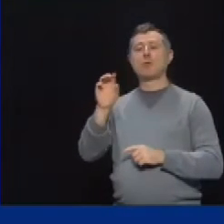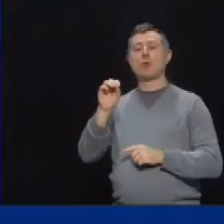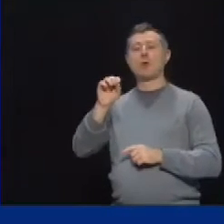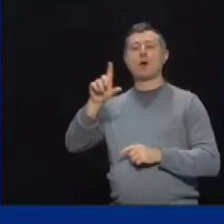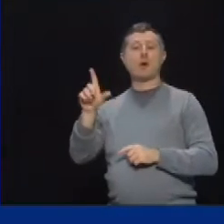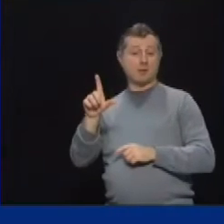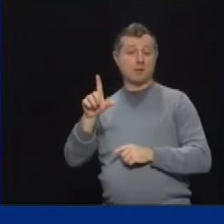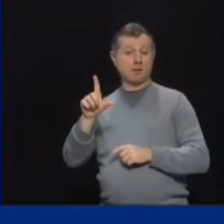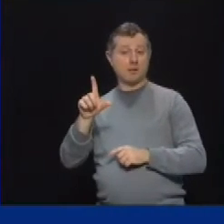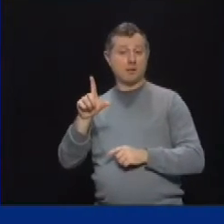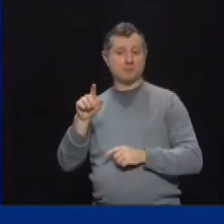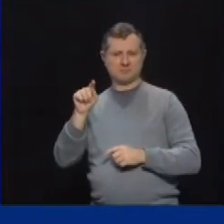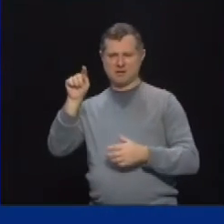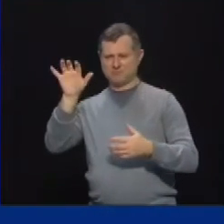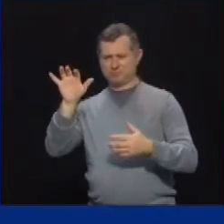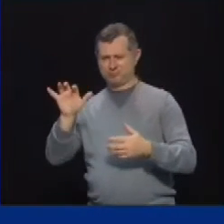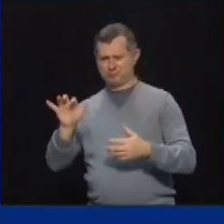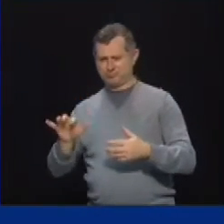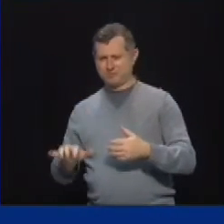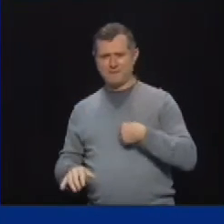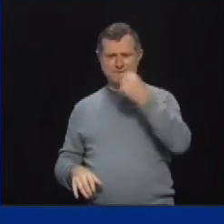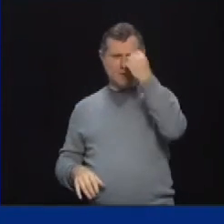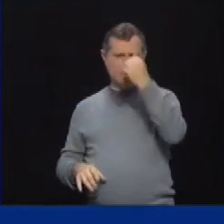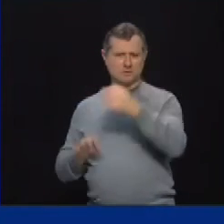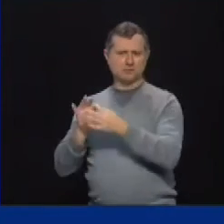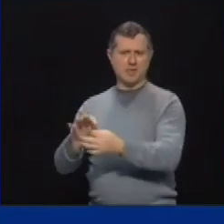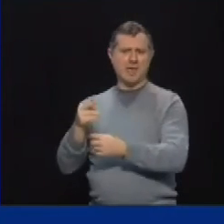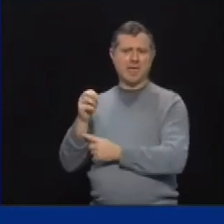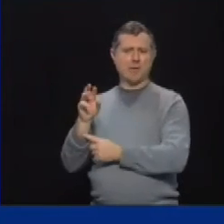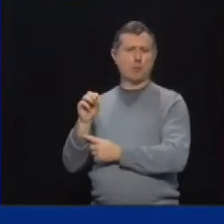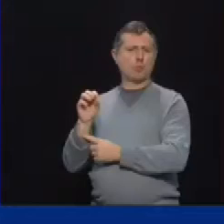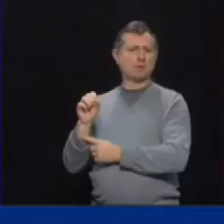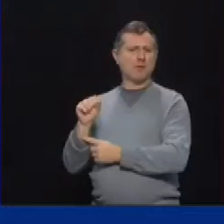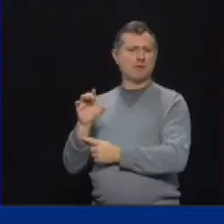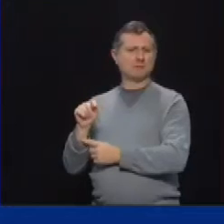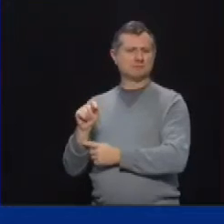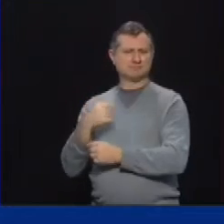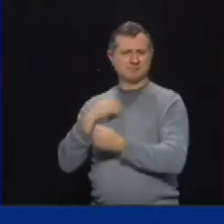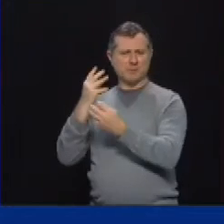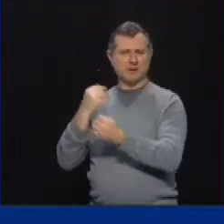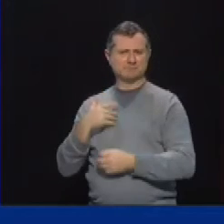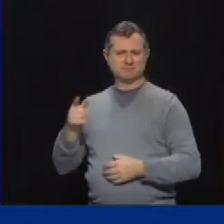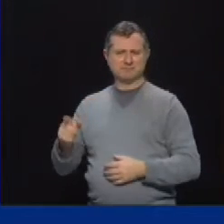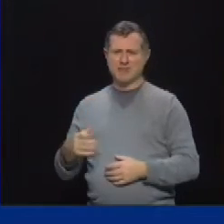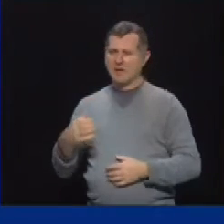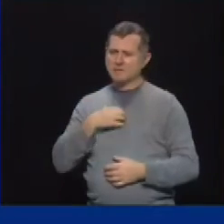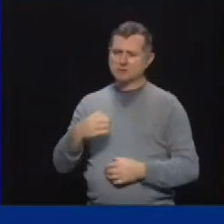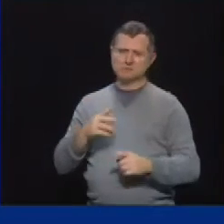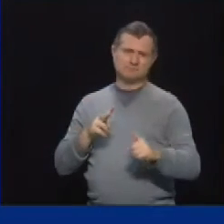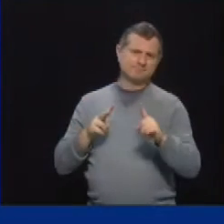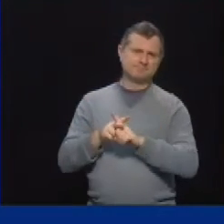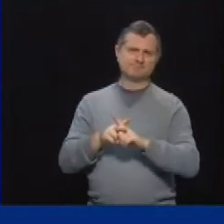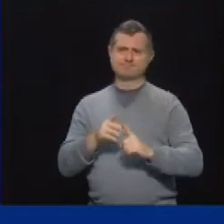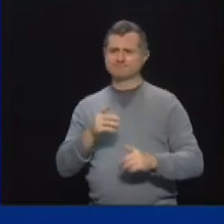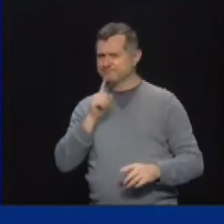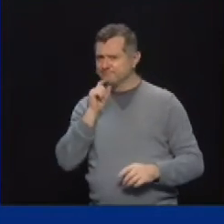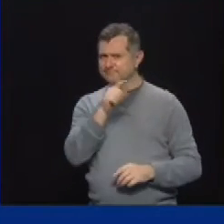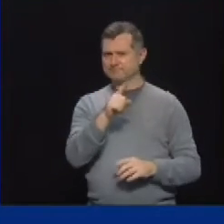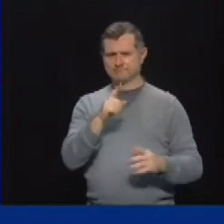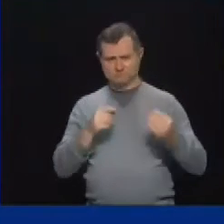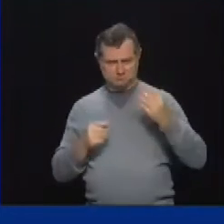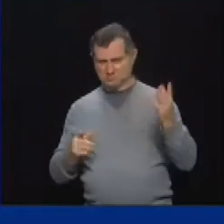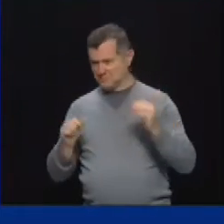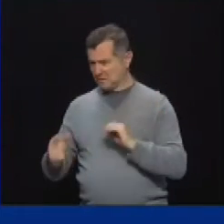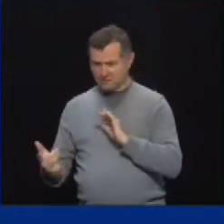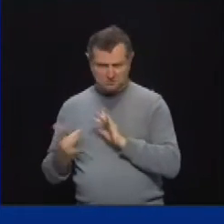lot of information there. And I think it's the same process that you can file any grievance in, you know, with the DOL. Contact us, tell us what the issue